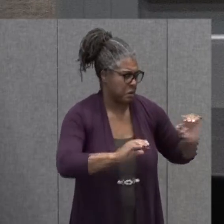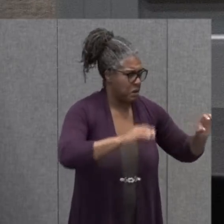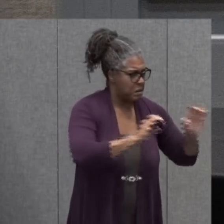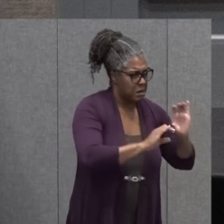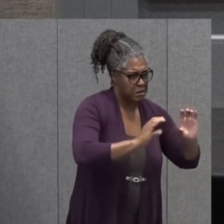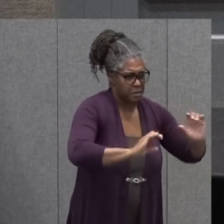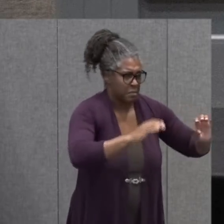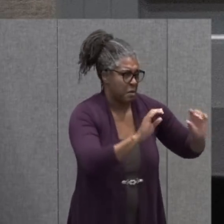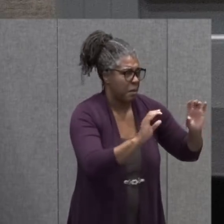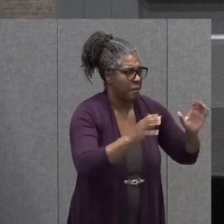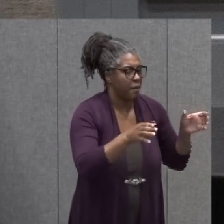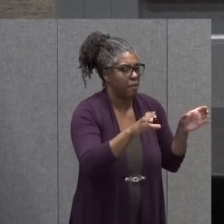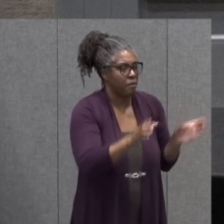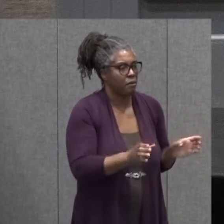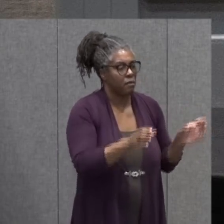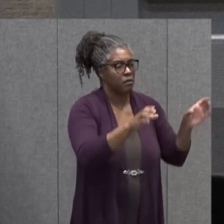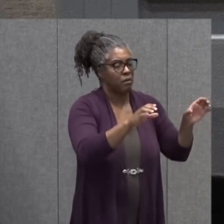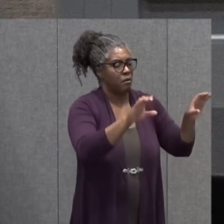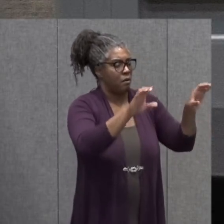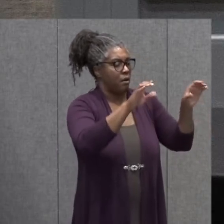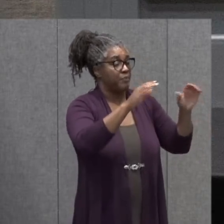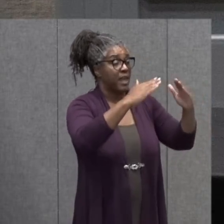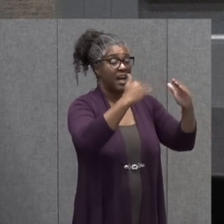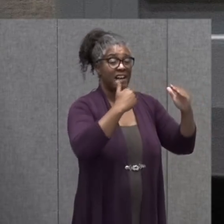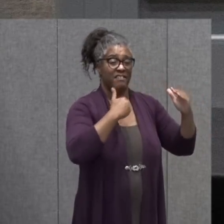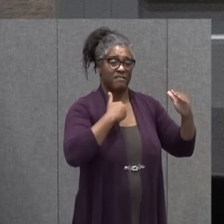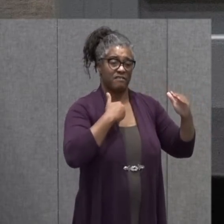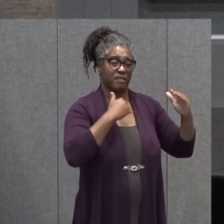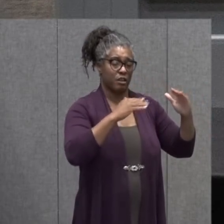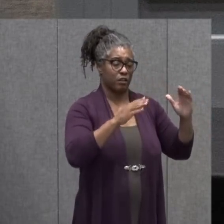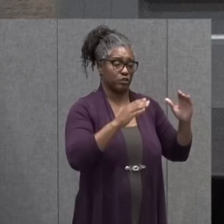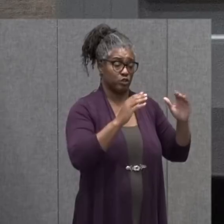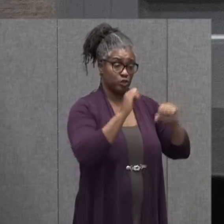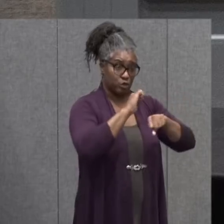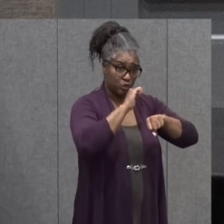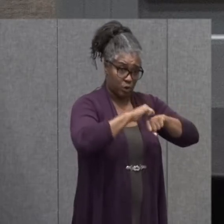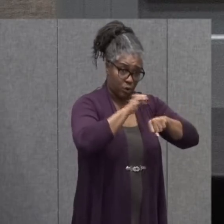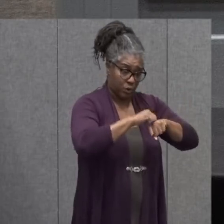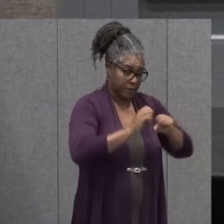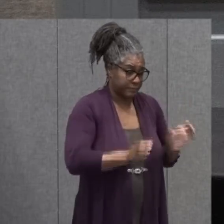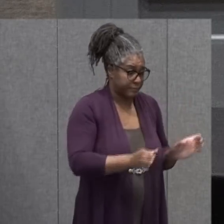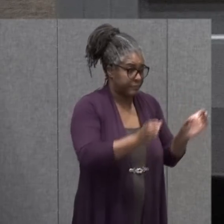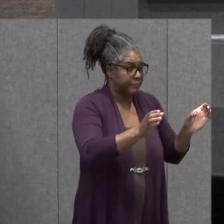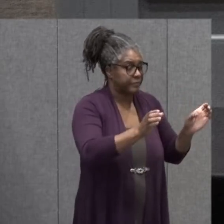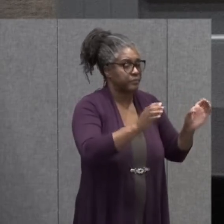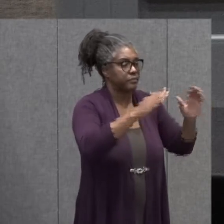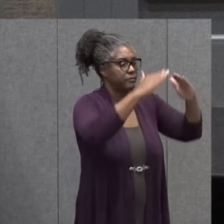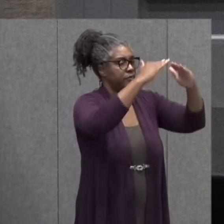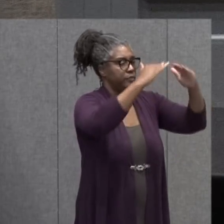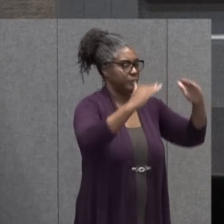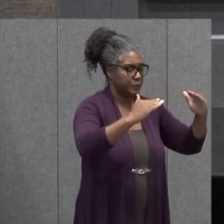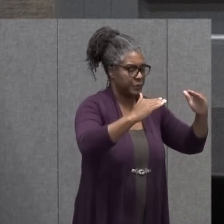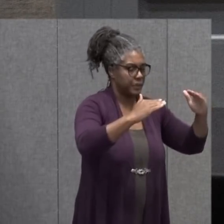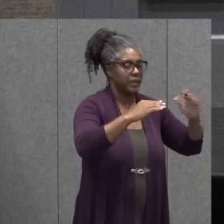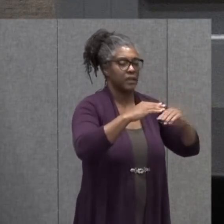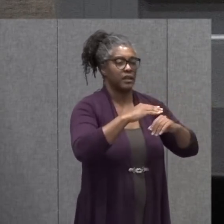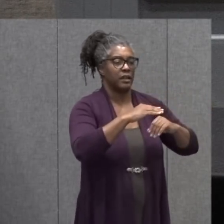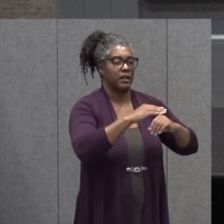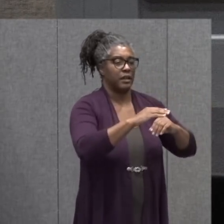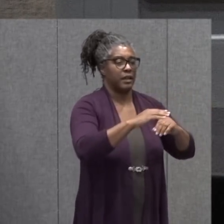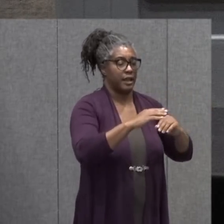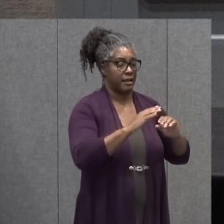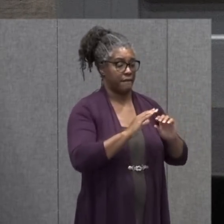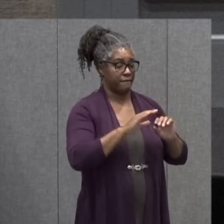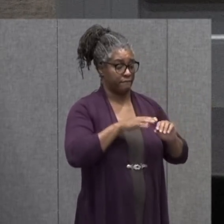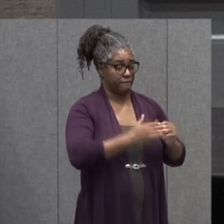roof, a sturdy wooden door, and a large fireplace with a chimney.